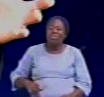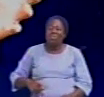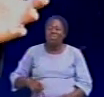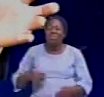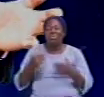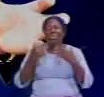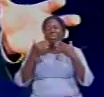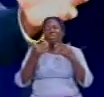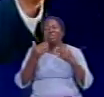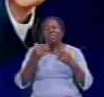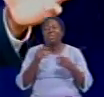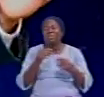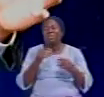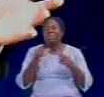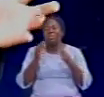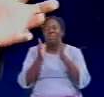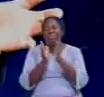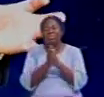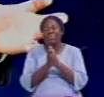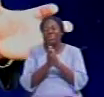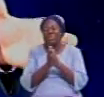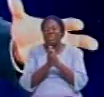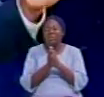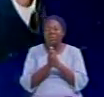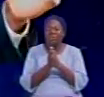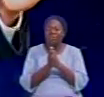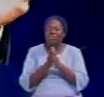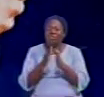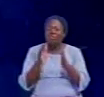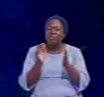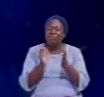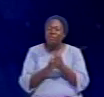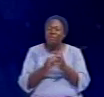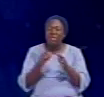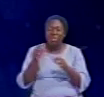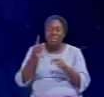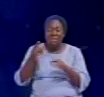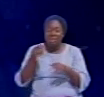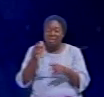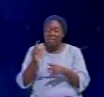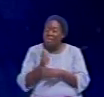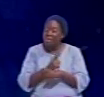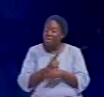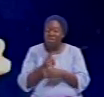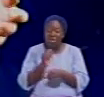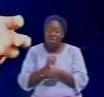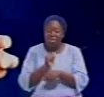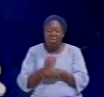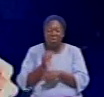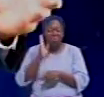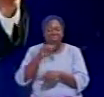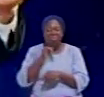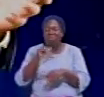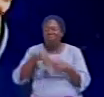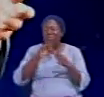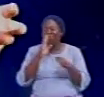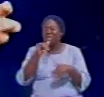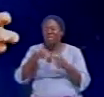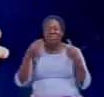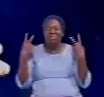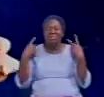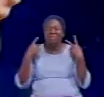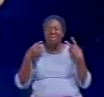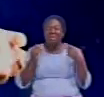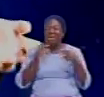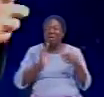thank God. Just pray to God that his labor will not be vain, that he will live to see the